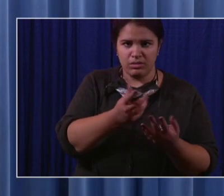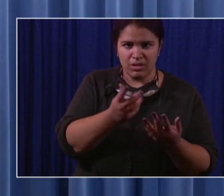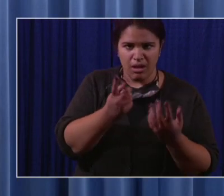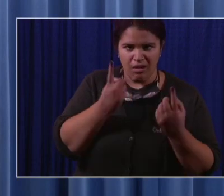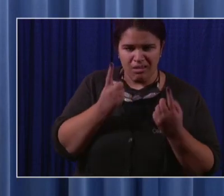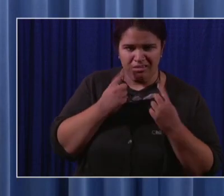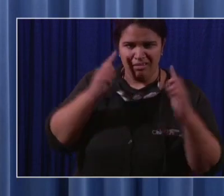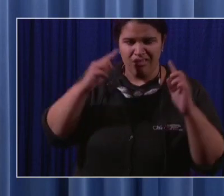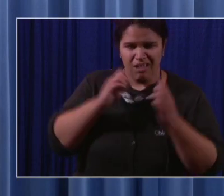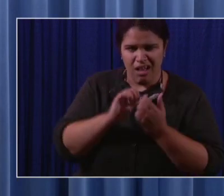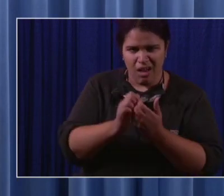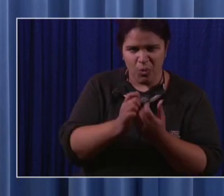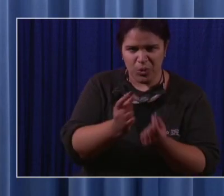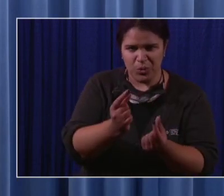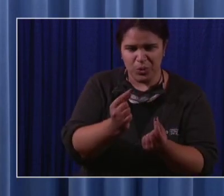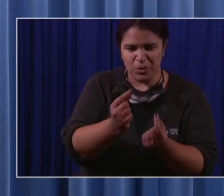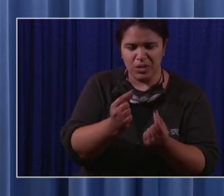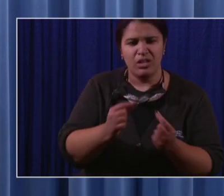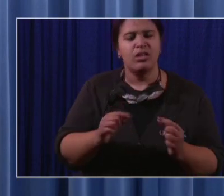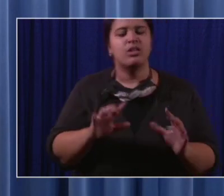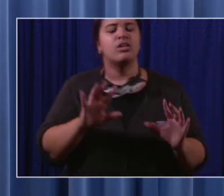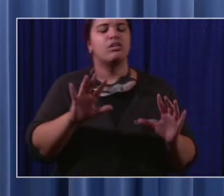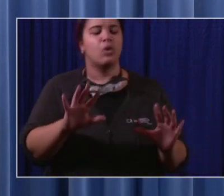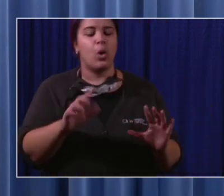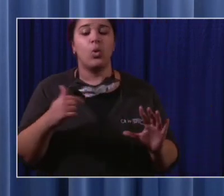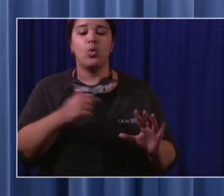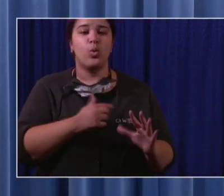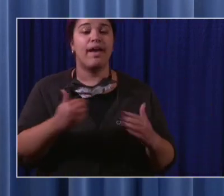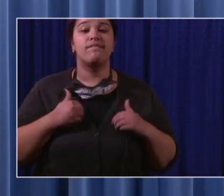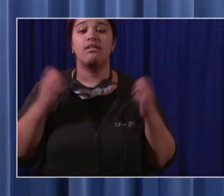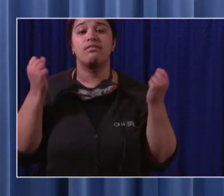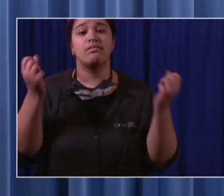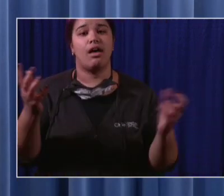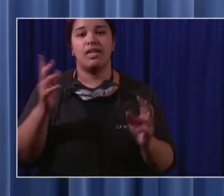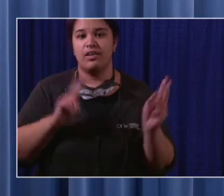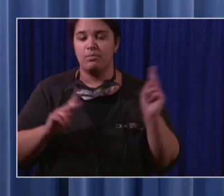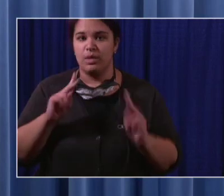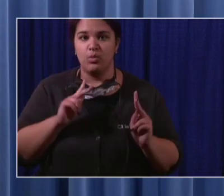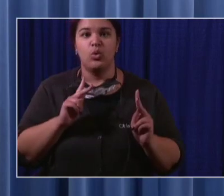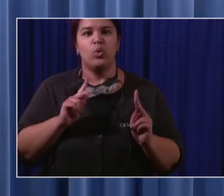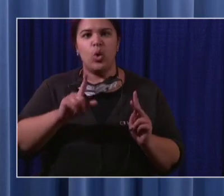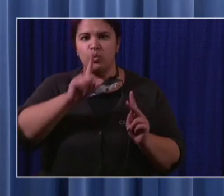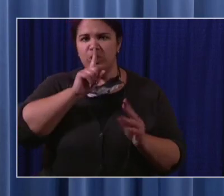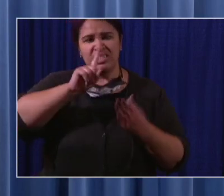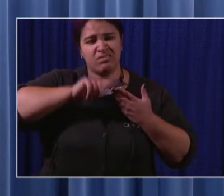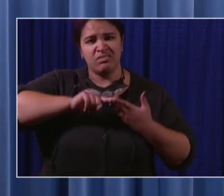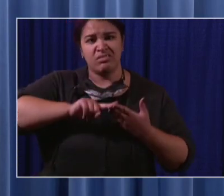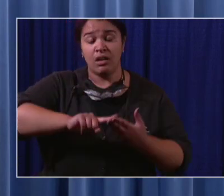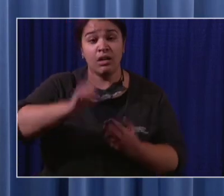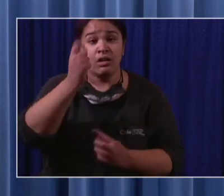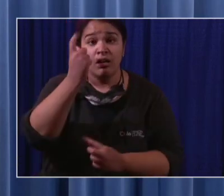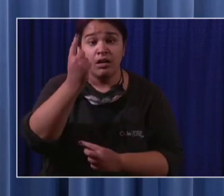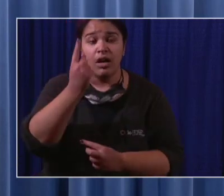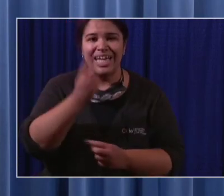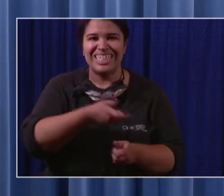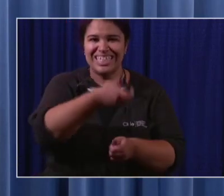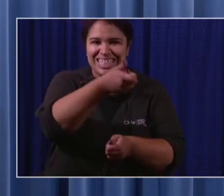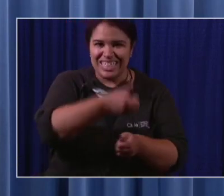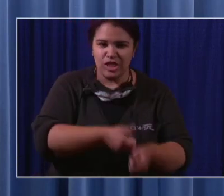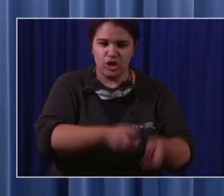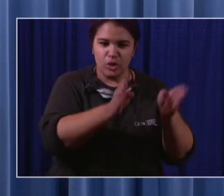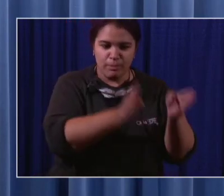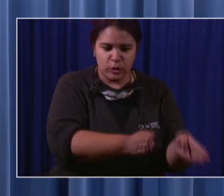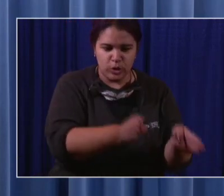What we say is, look, we have a lot of people who are working on these. It's a case-by-case. What I want to point out is it's a case-by-case